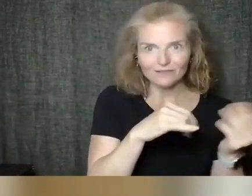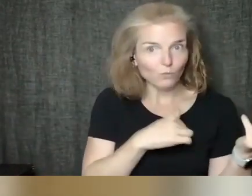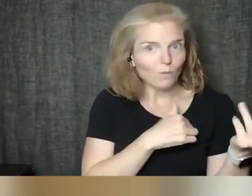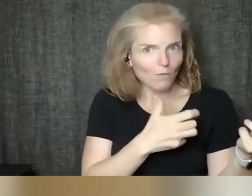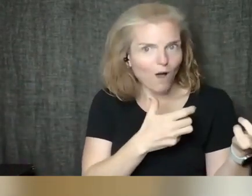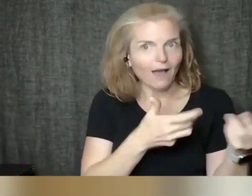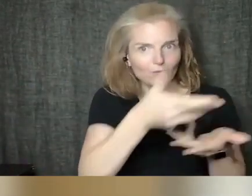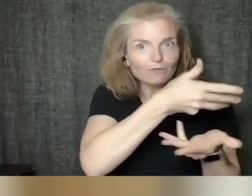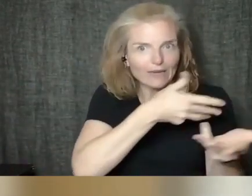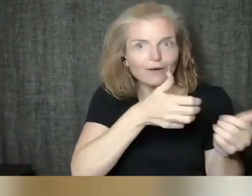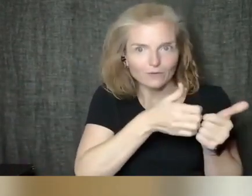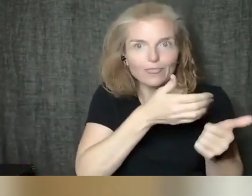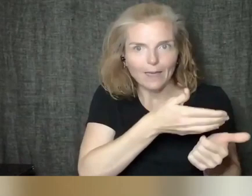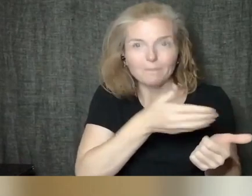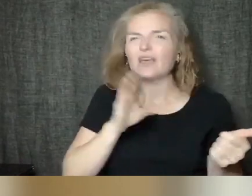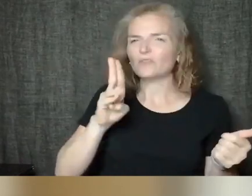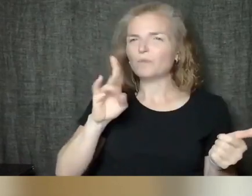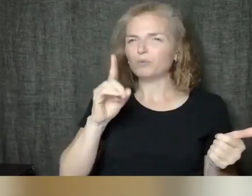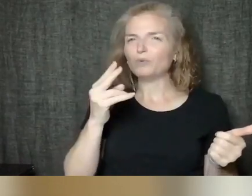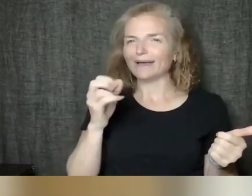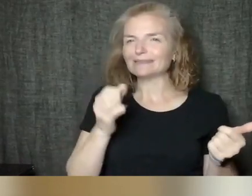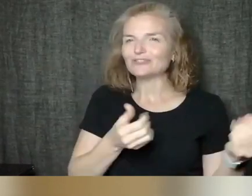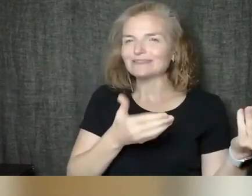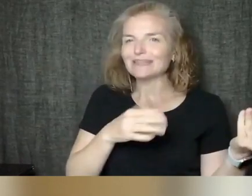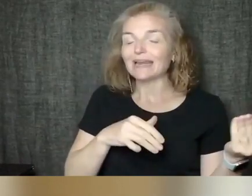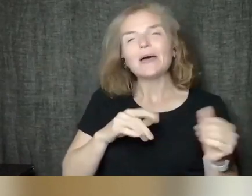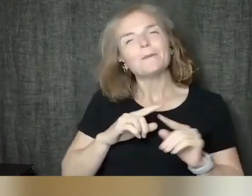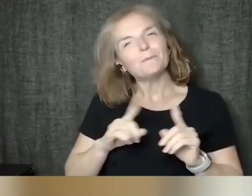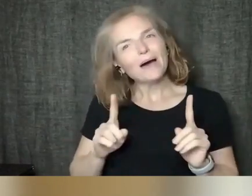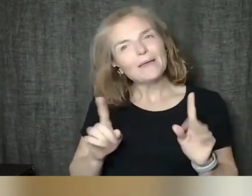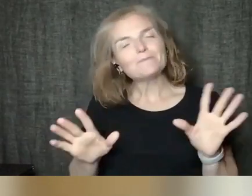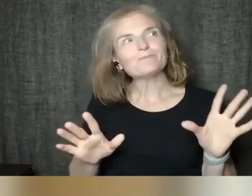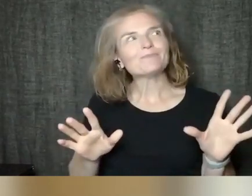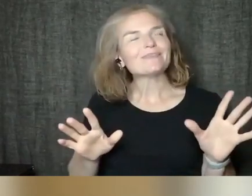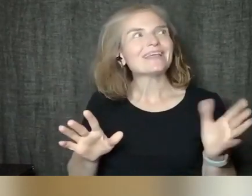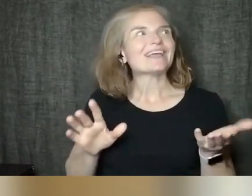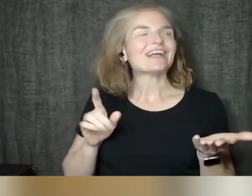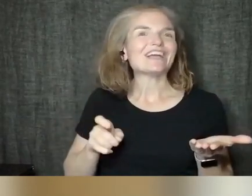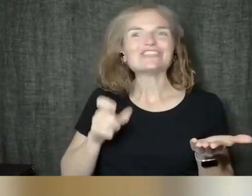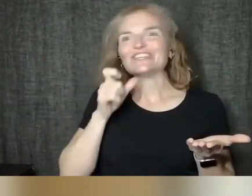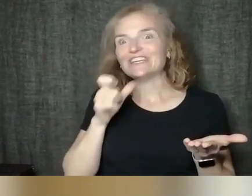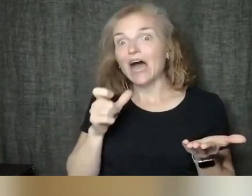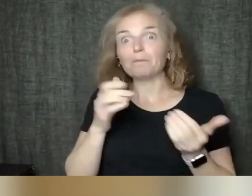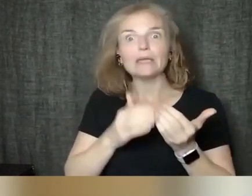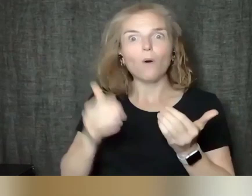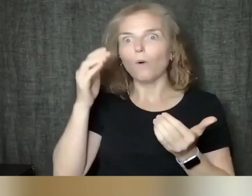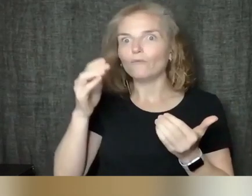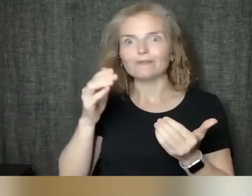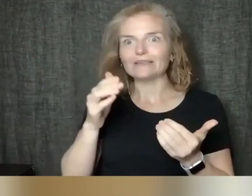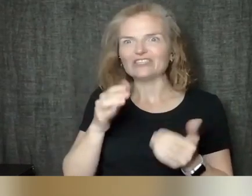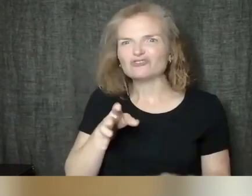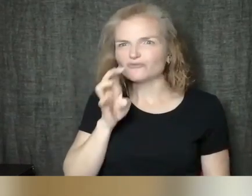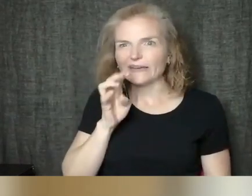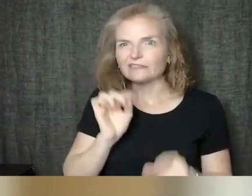us. But I don't think that we should take this so strictly that we only, you